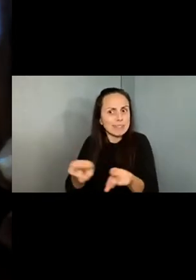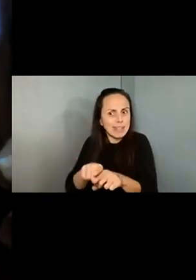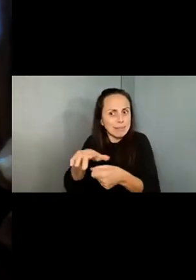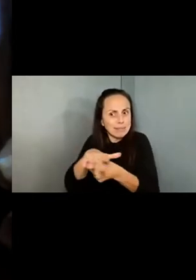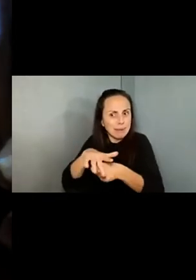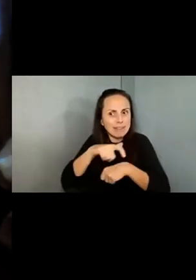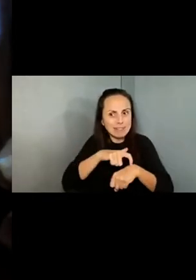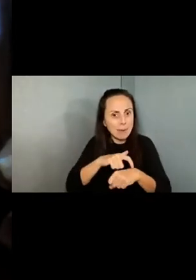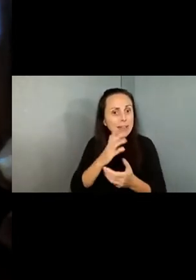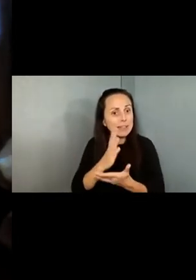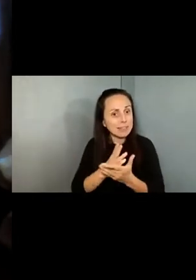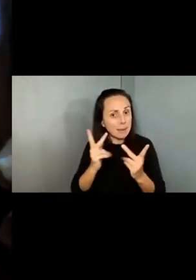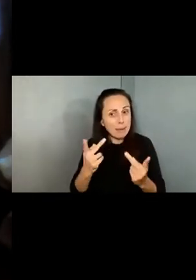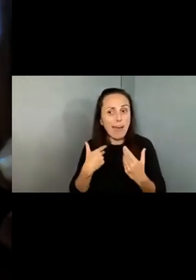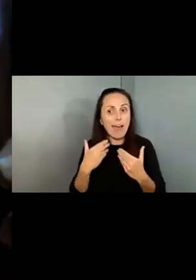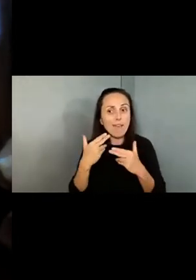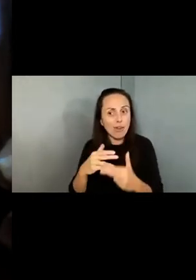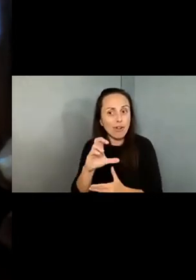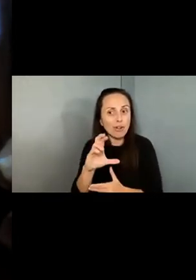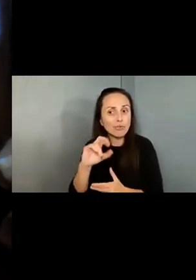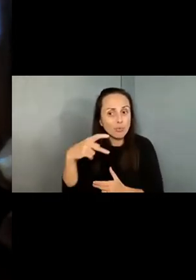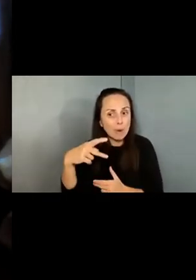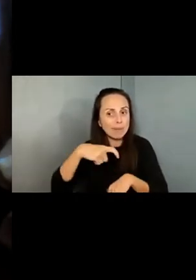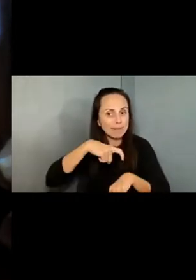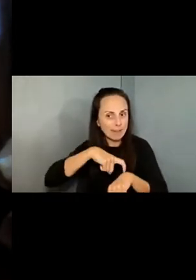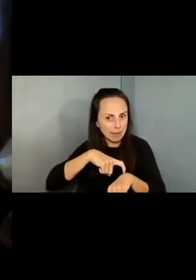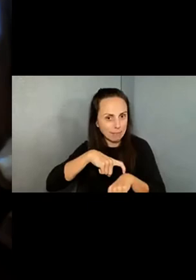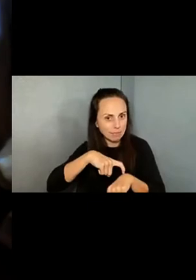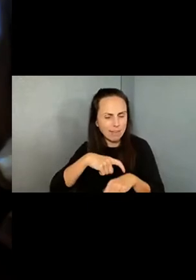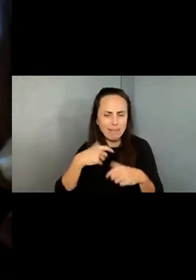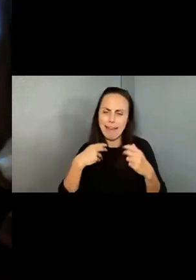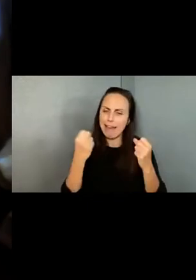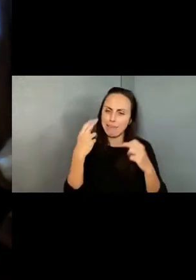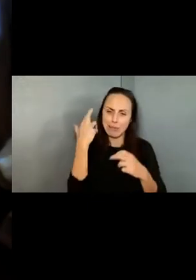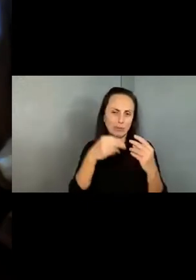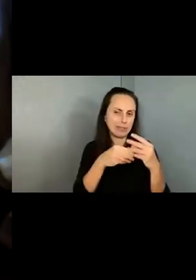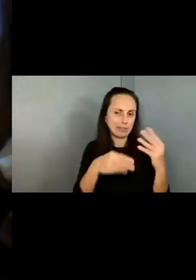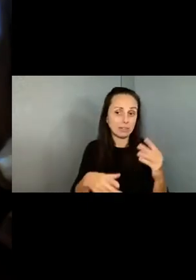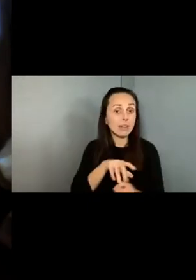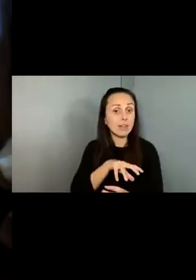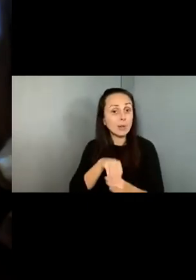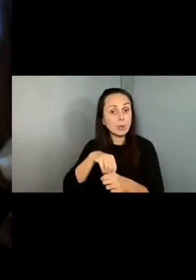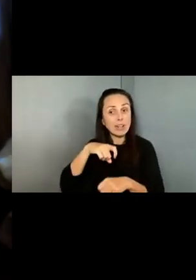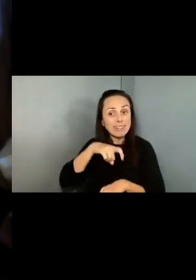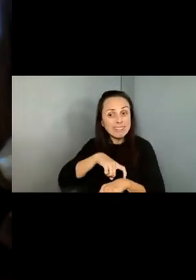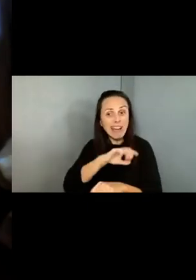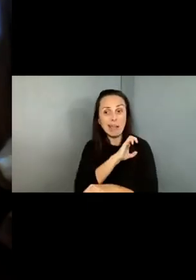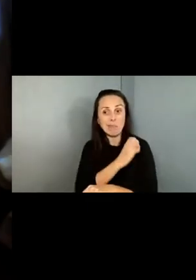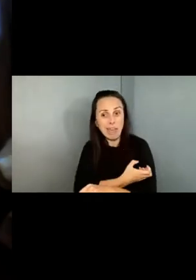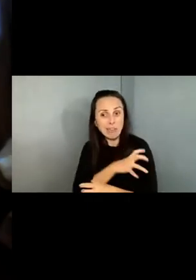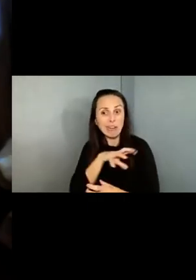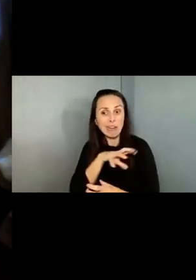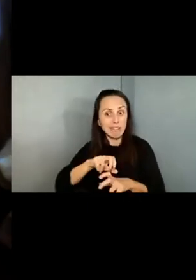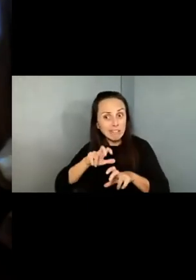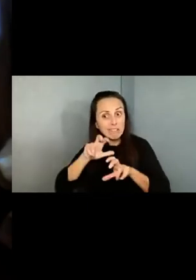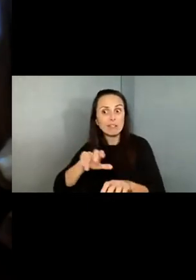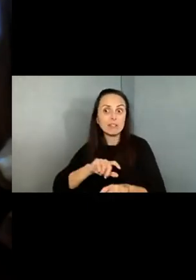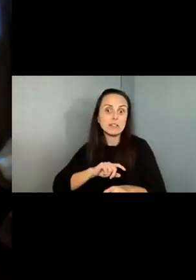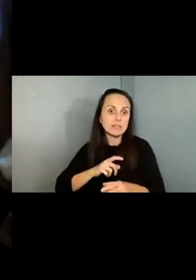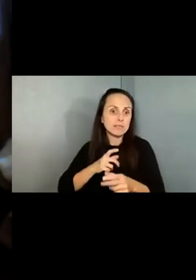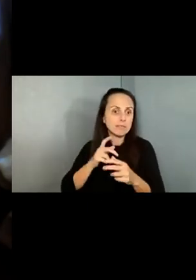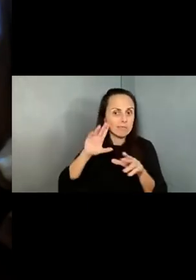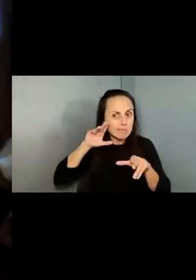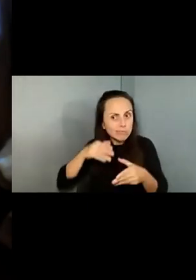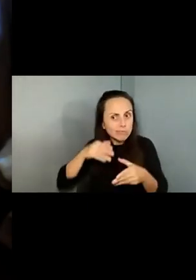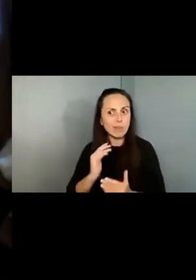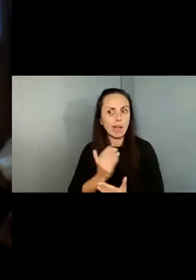inhabit what is known as crip time. And there are many reasons for this, including the time and energy that we spend attending to our disabled